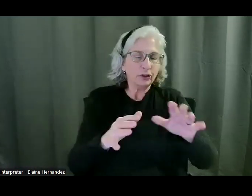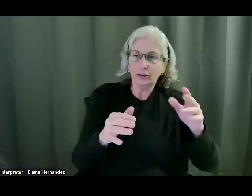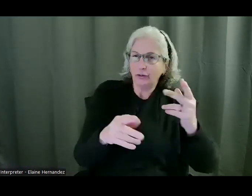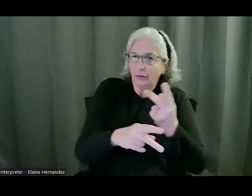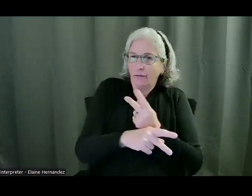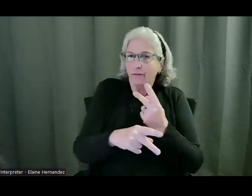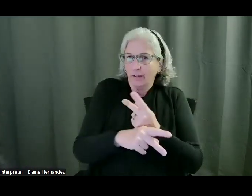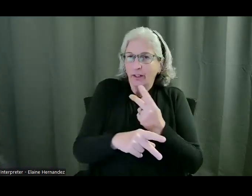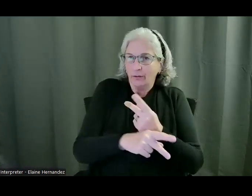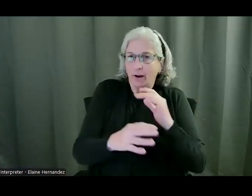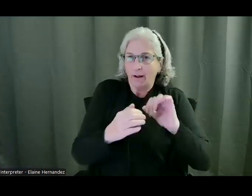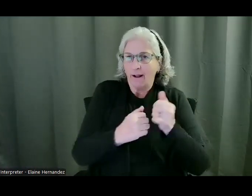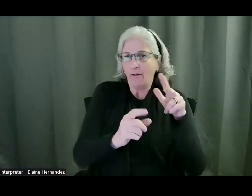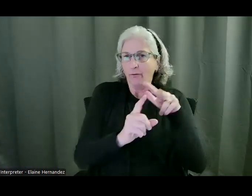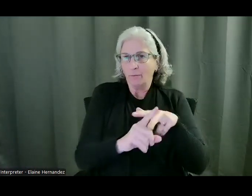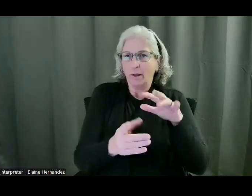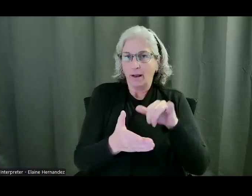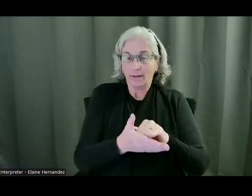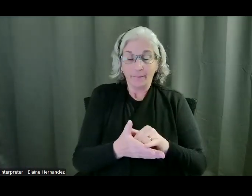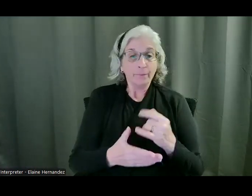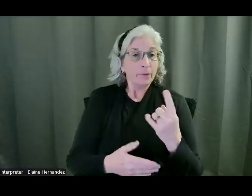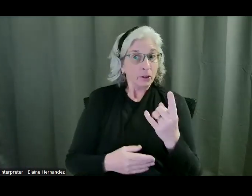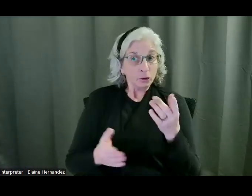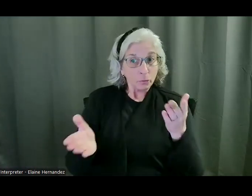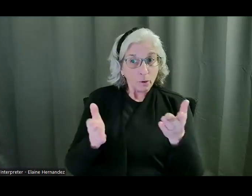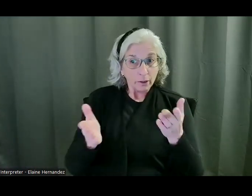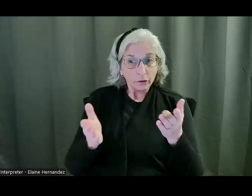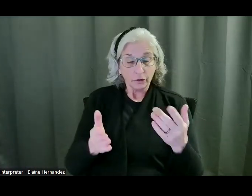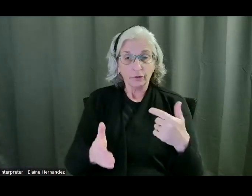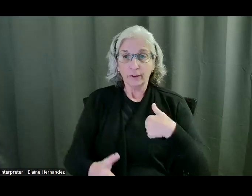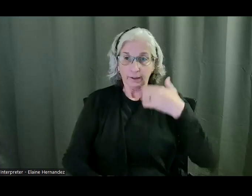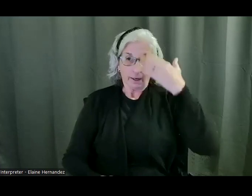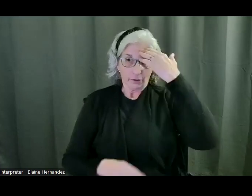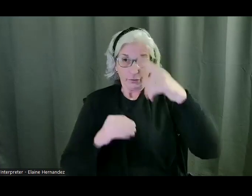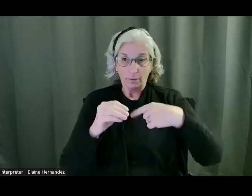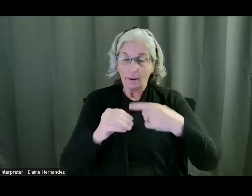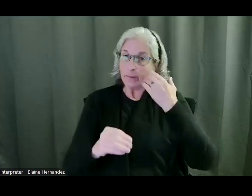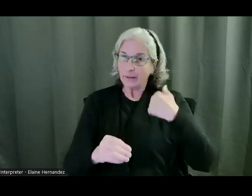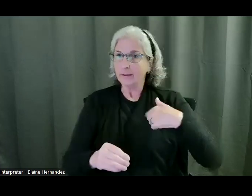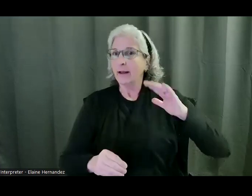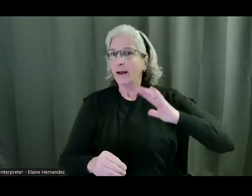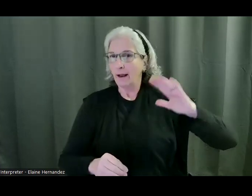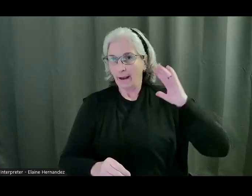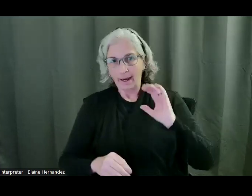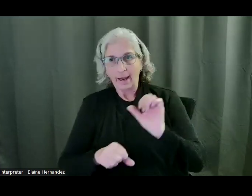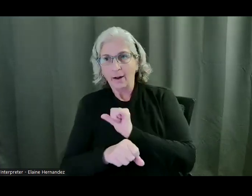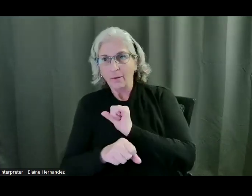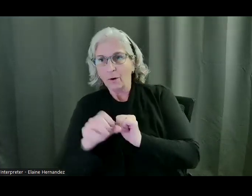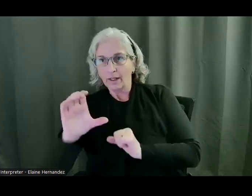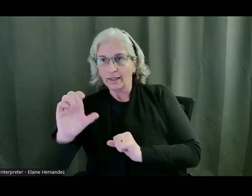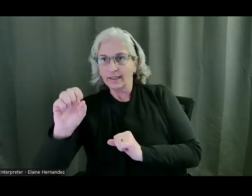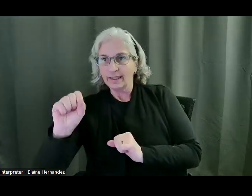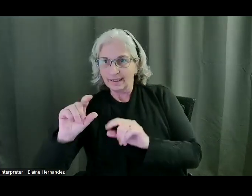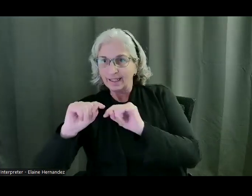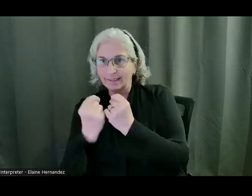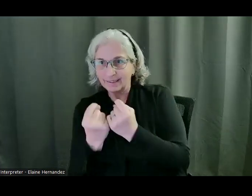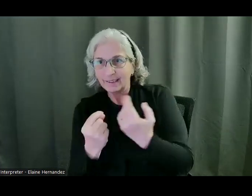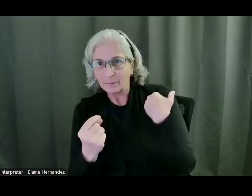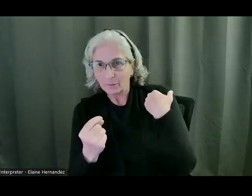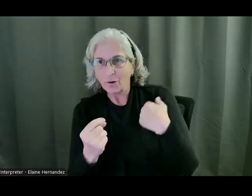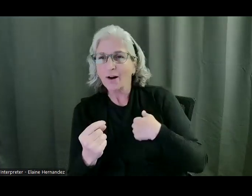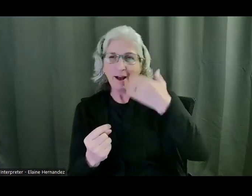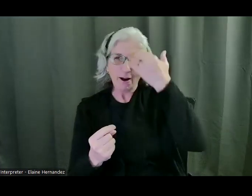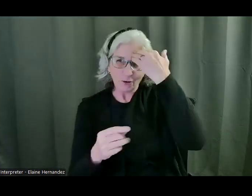services I was familiar with, having worked over in the community support services team for several years and being familiar with what Patty Goodall